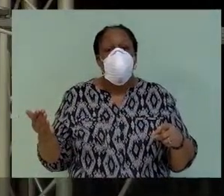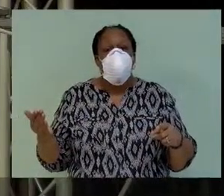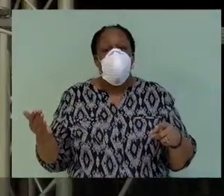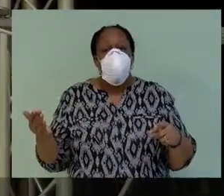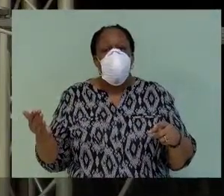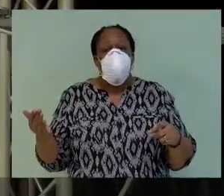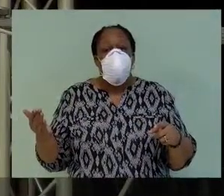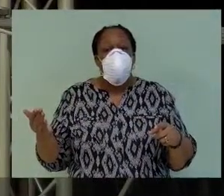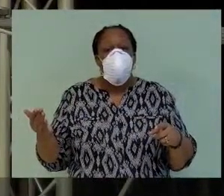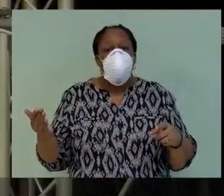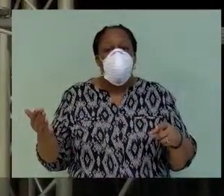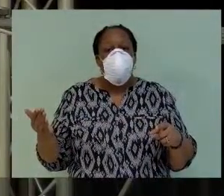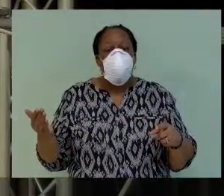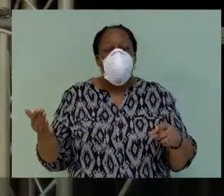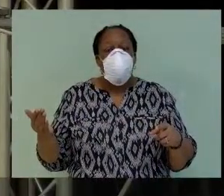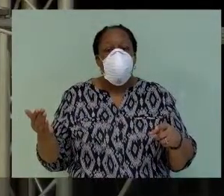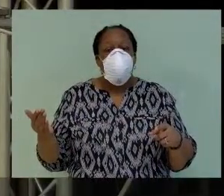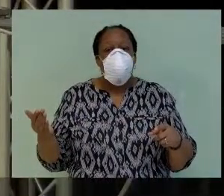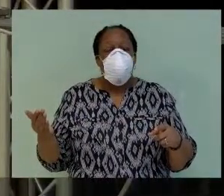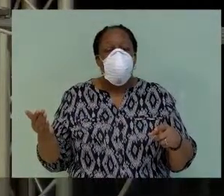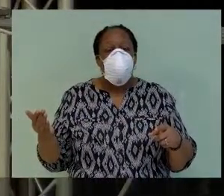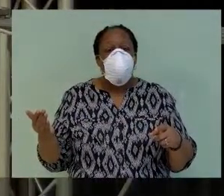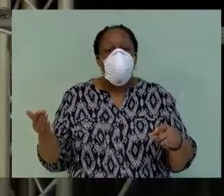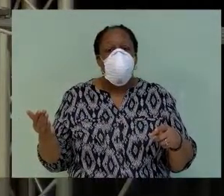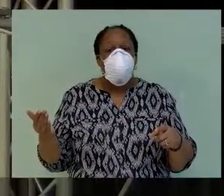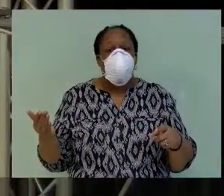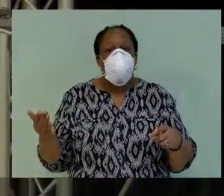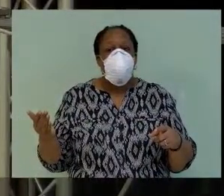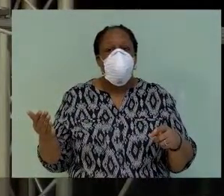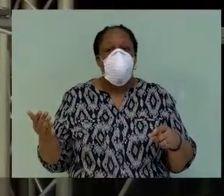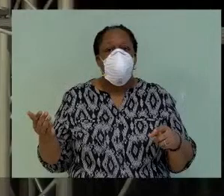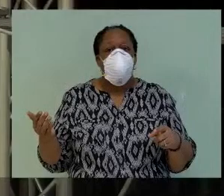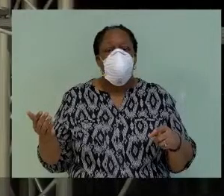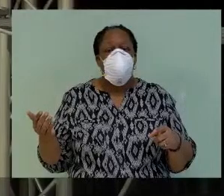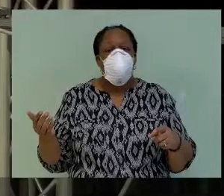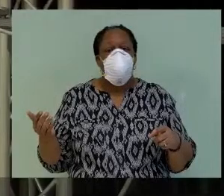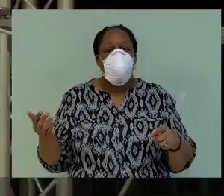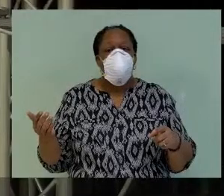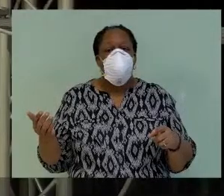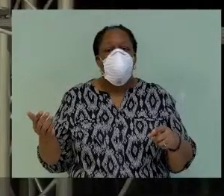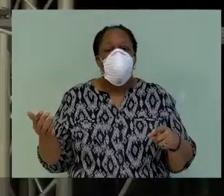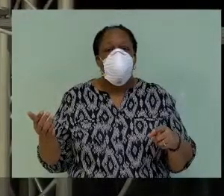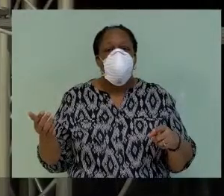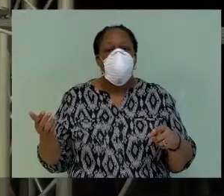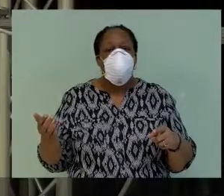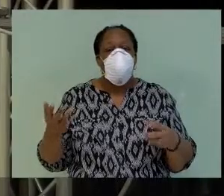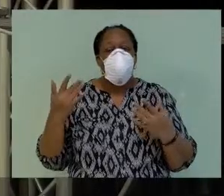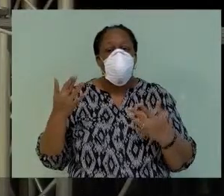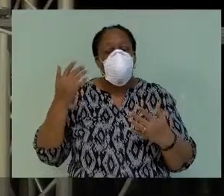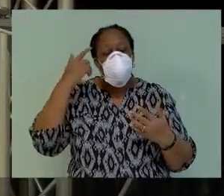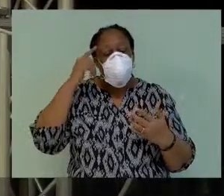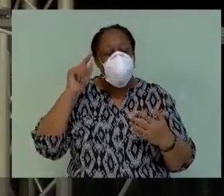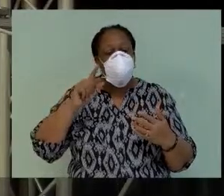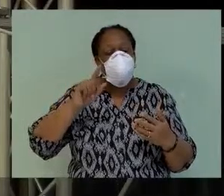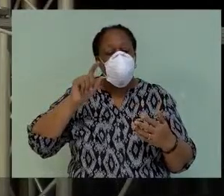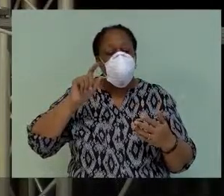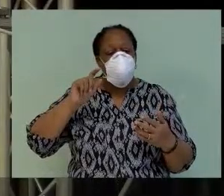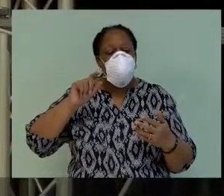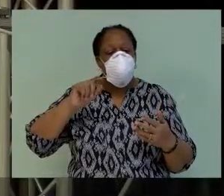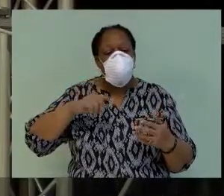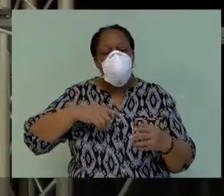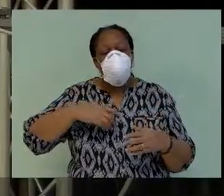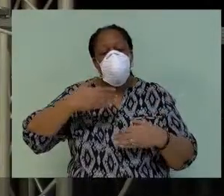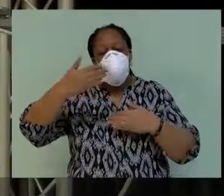waiting 2+ incubation periods after our last case is one of the factors, but we need to look at